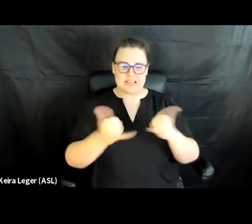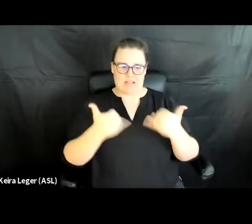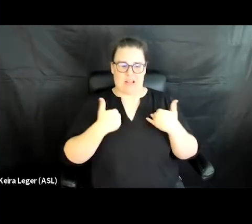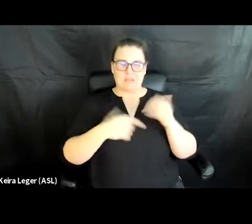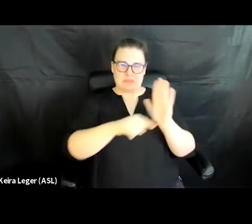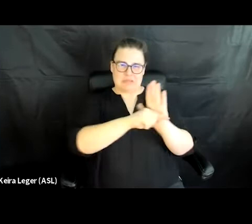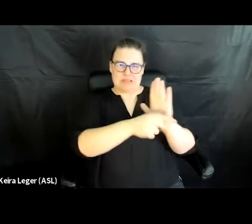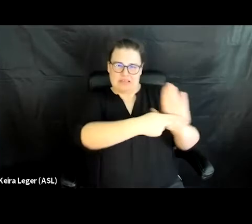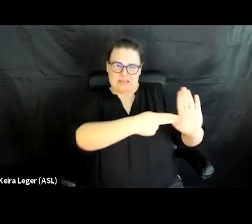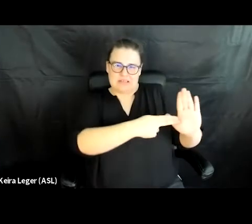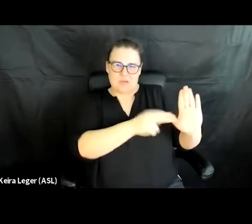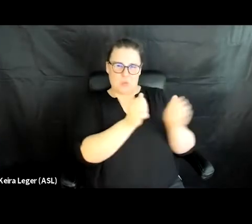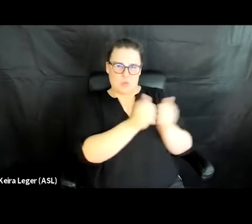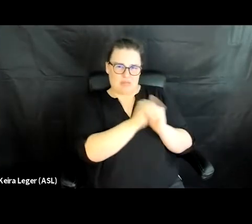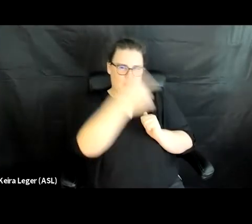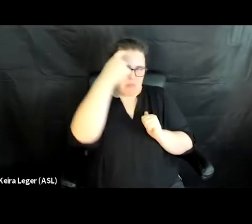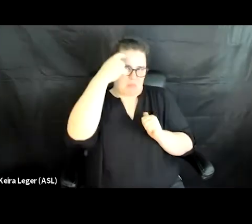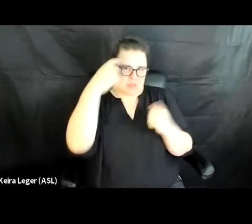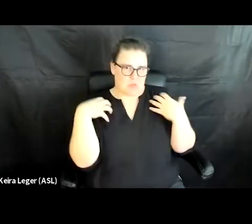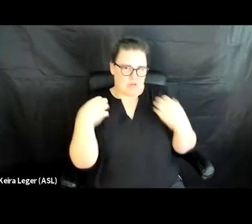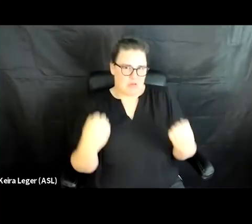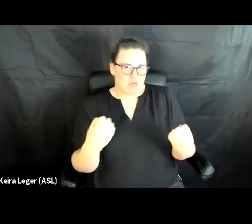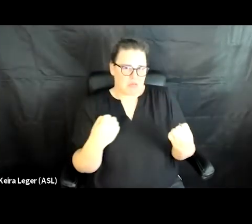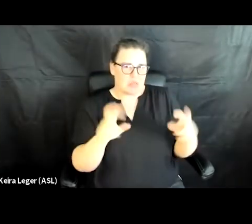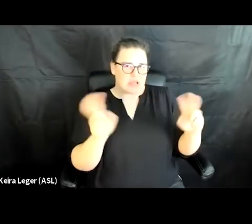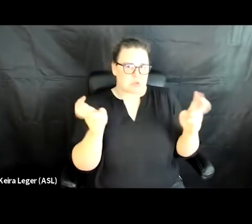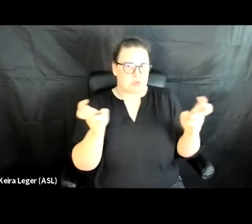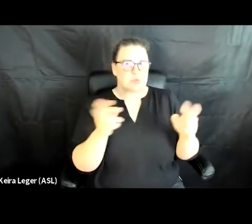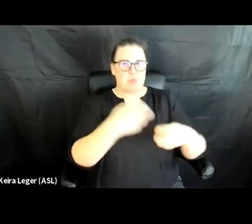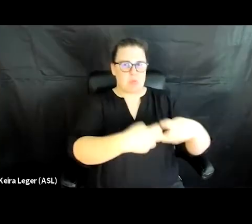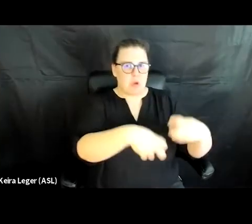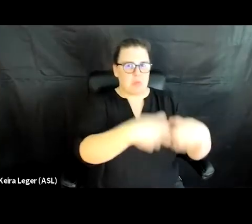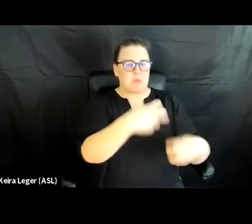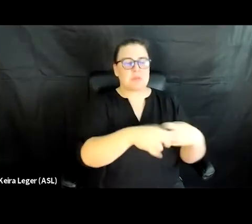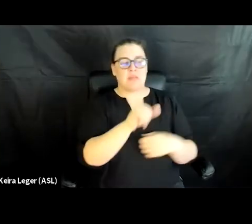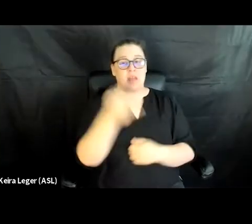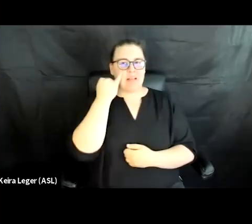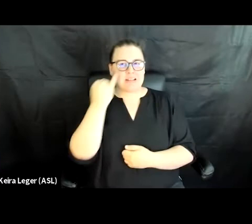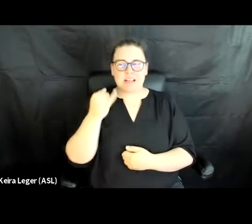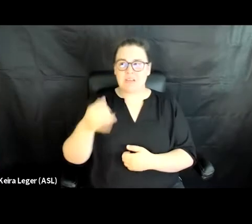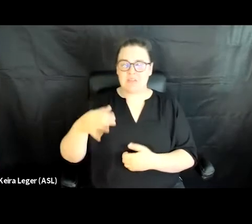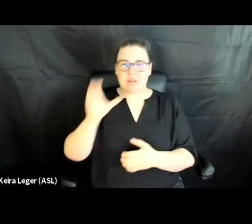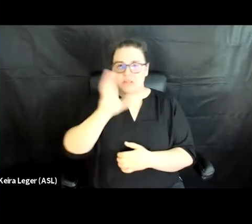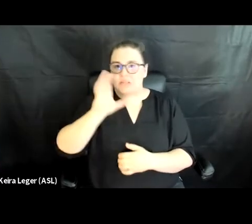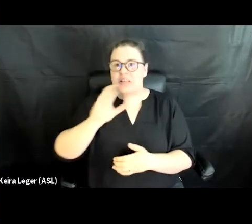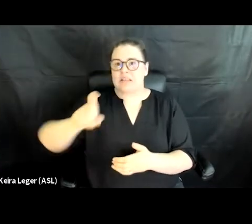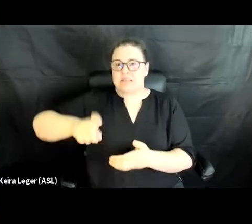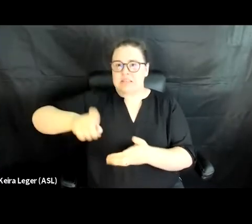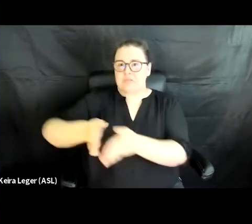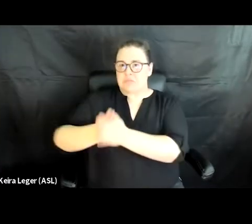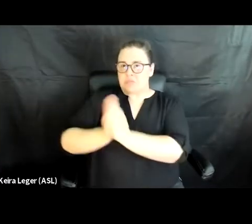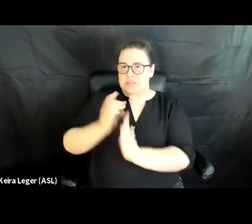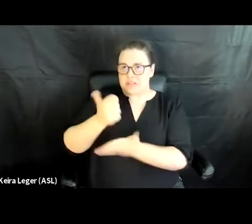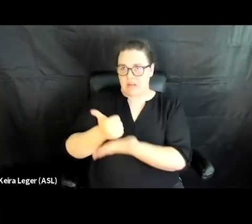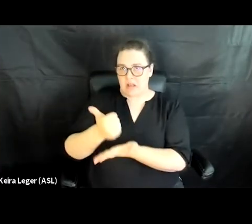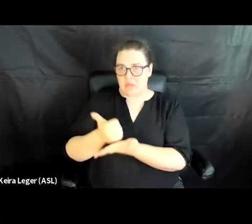around mental health issues generally, and certainly around the idea of seeking help. So what we're going to do today is we're going